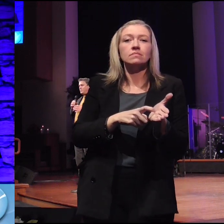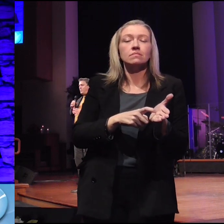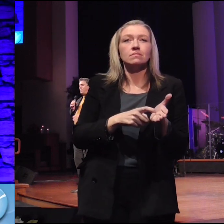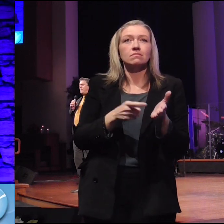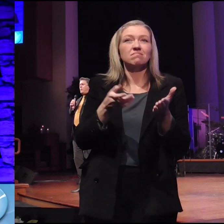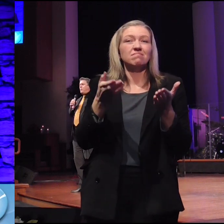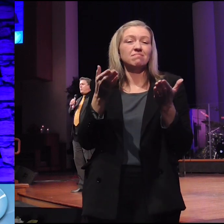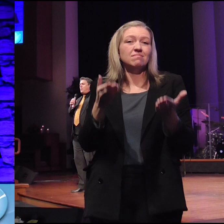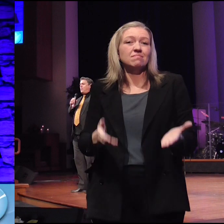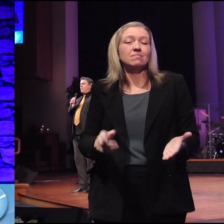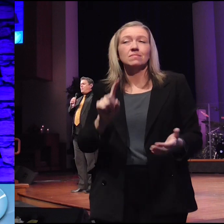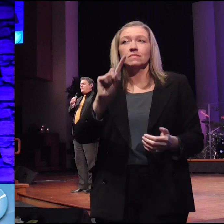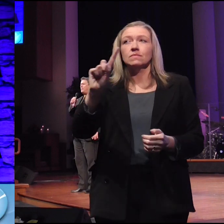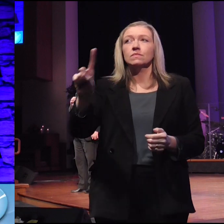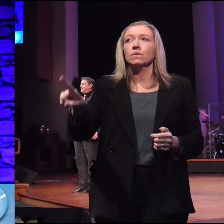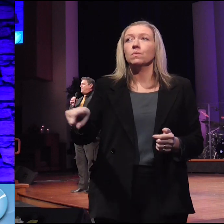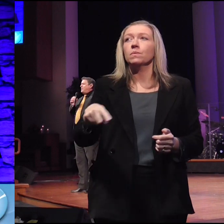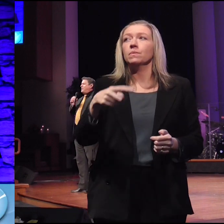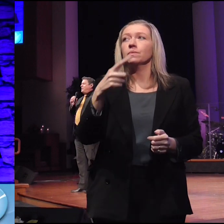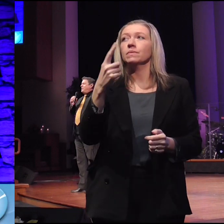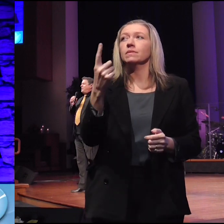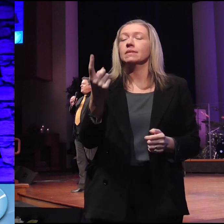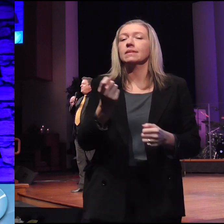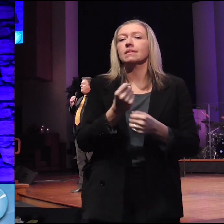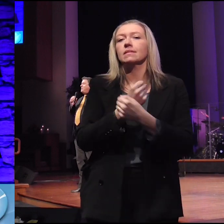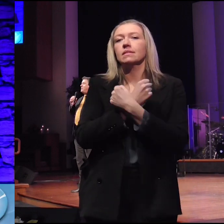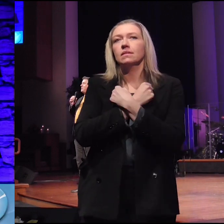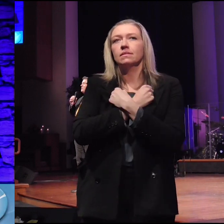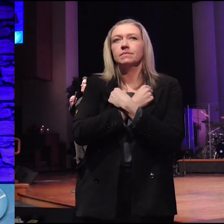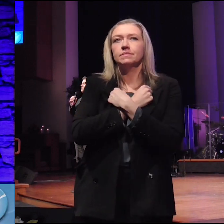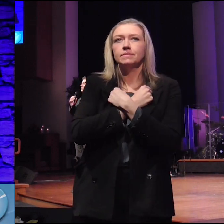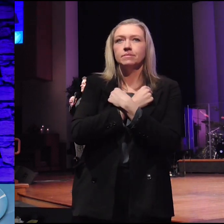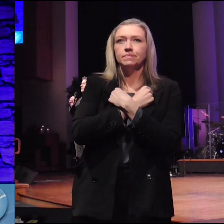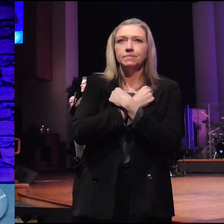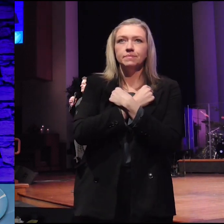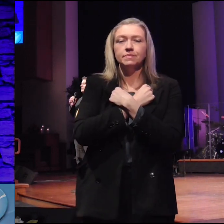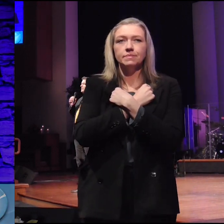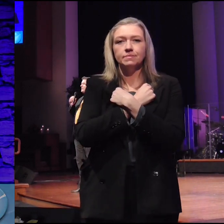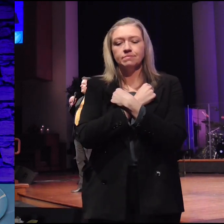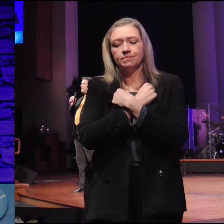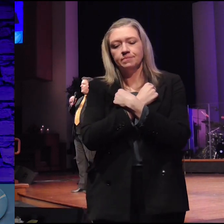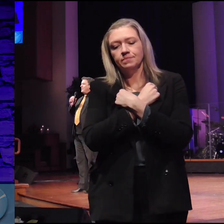there is only love.